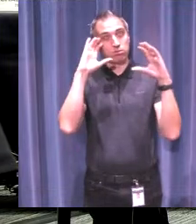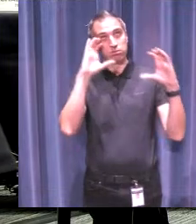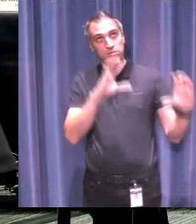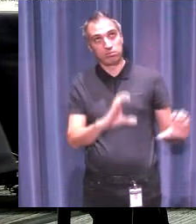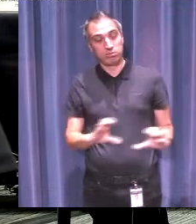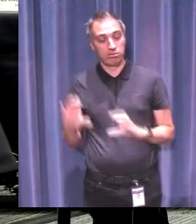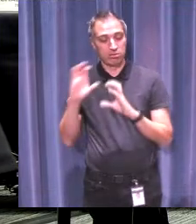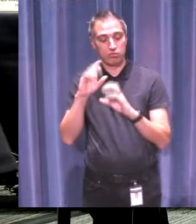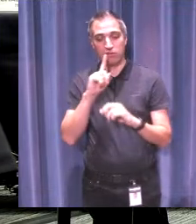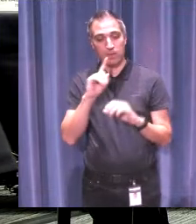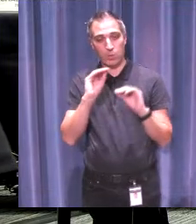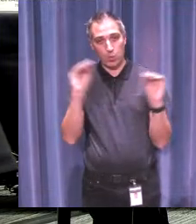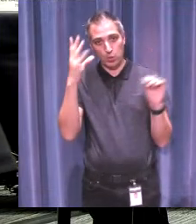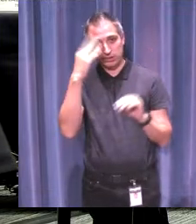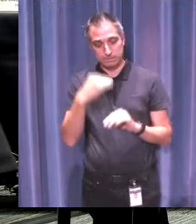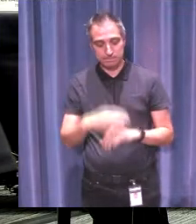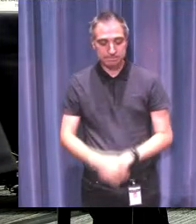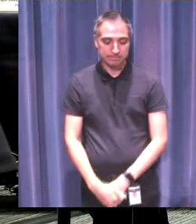The first thing is